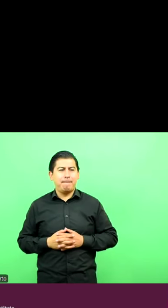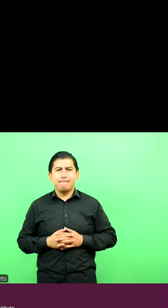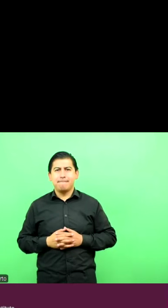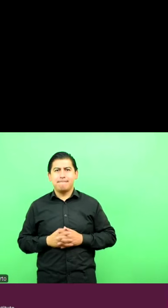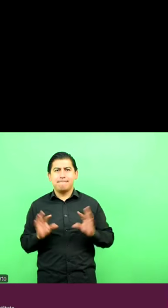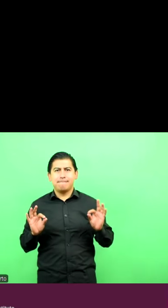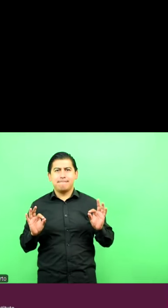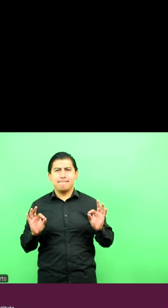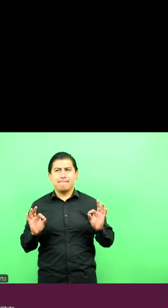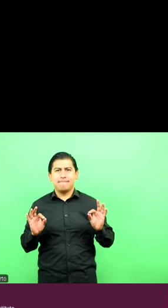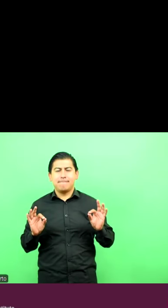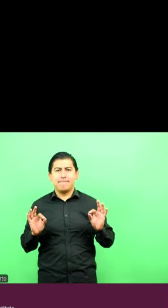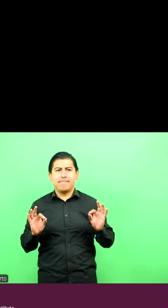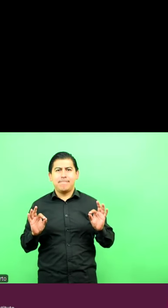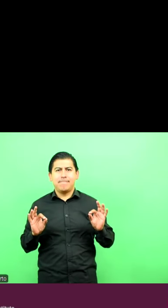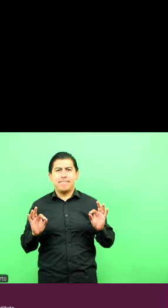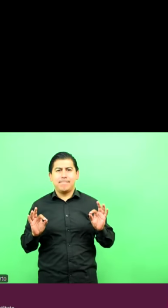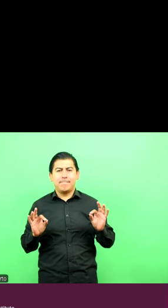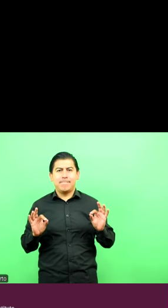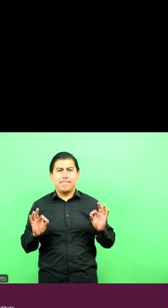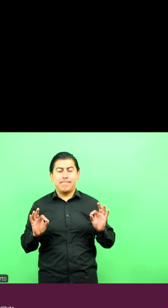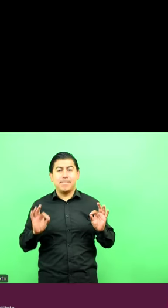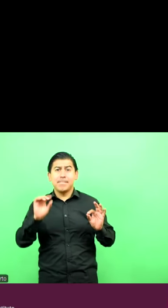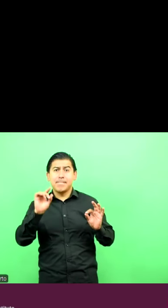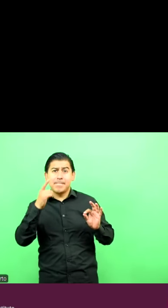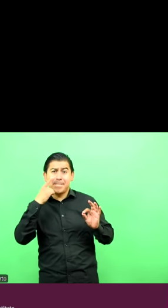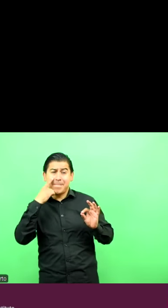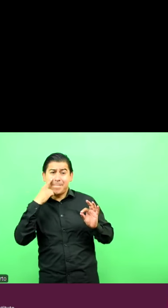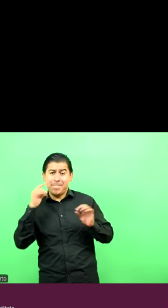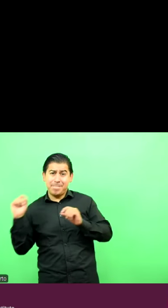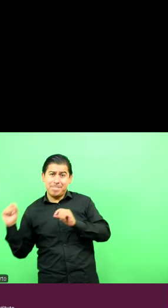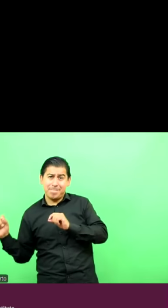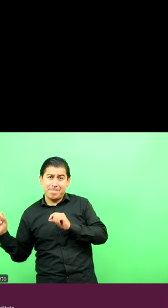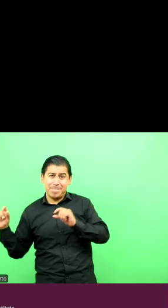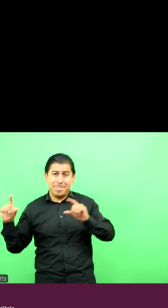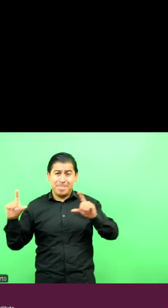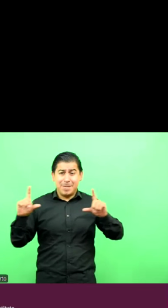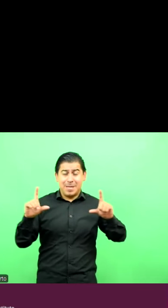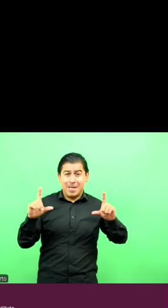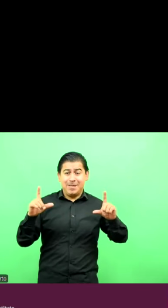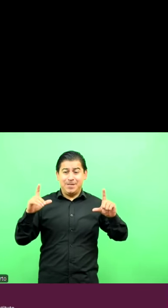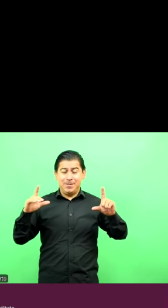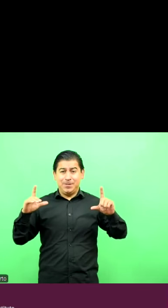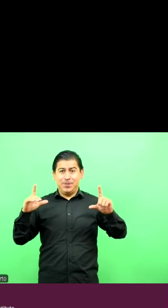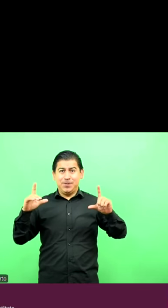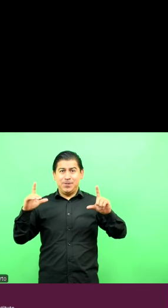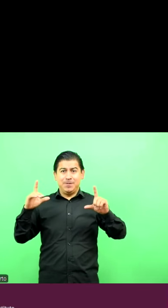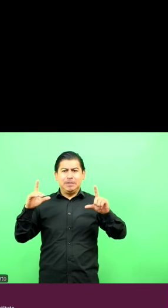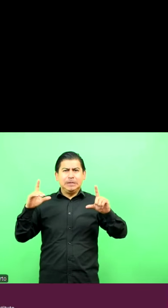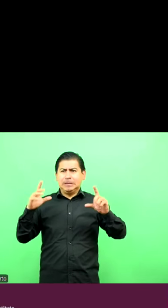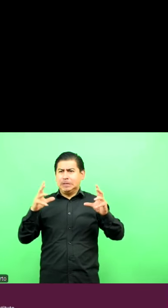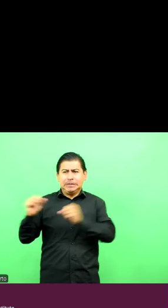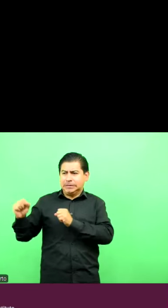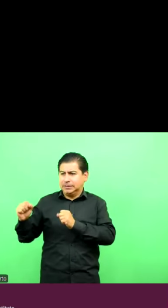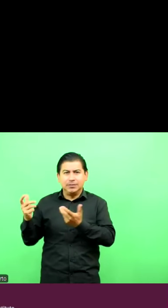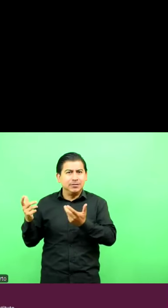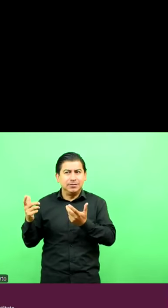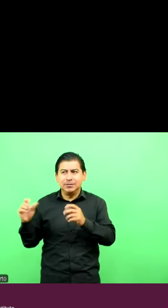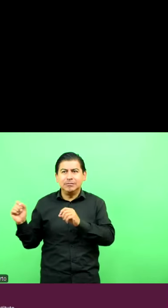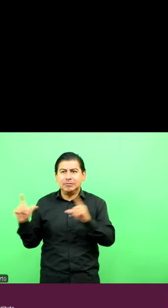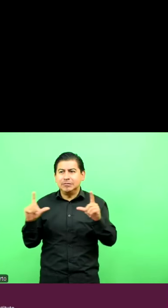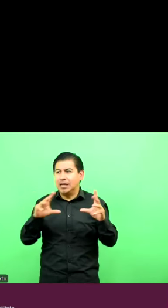presentation seems to have disappeared. Bear with me just 1 moment. You know what? I'm going to